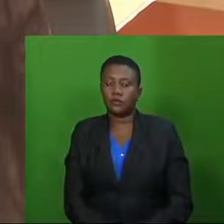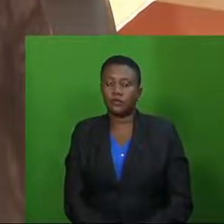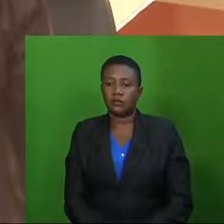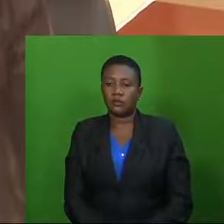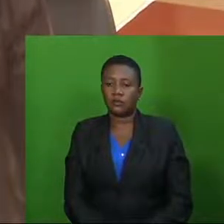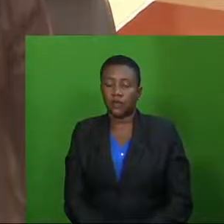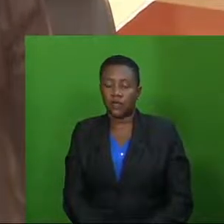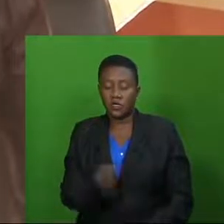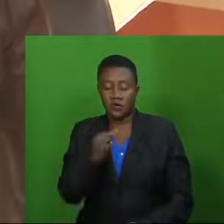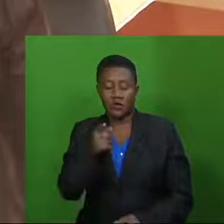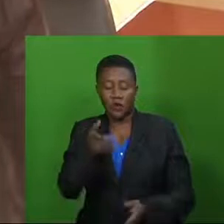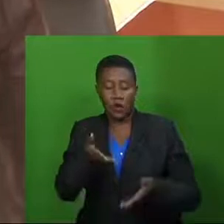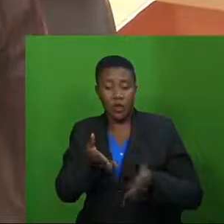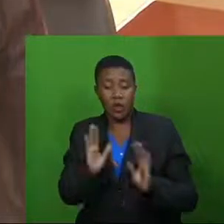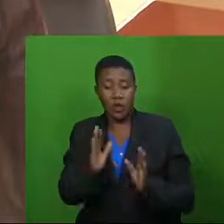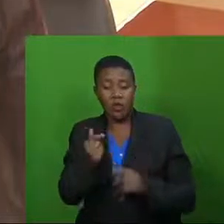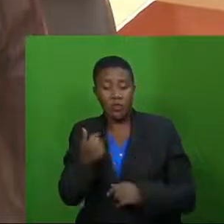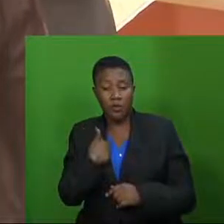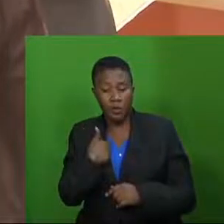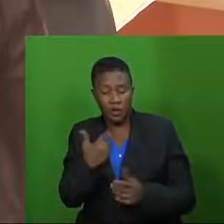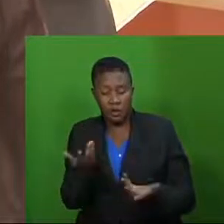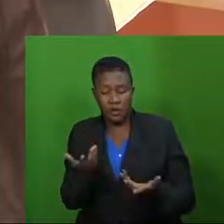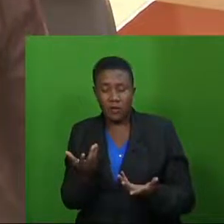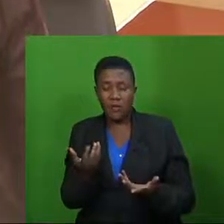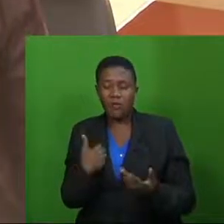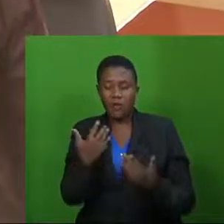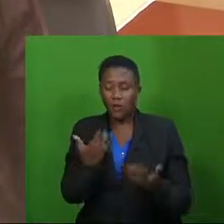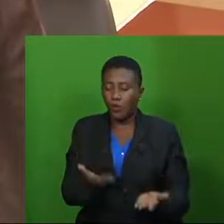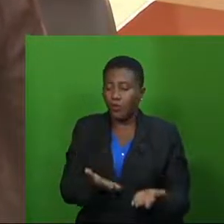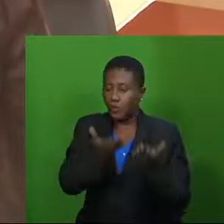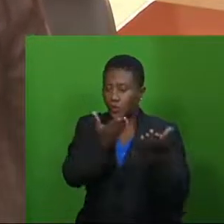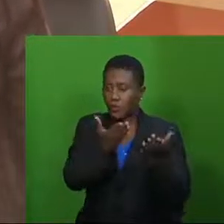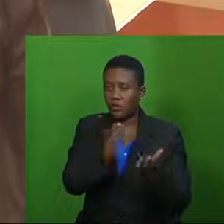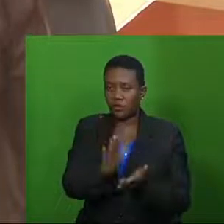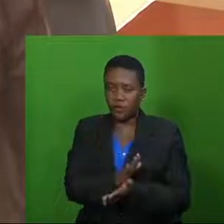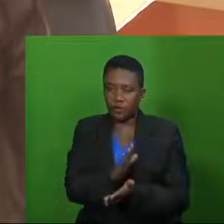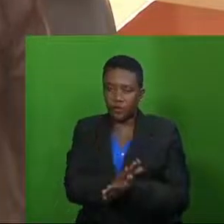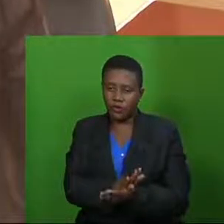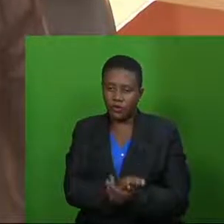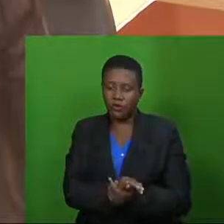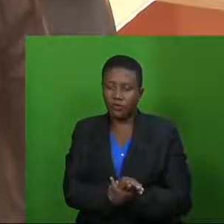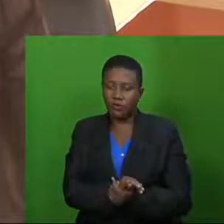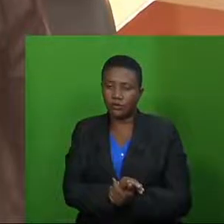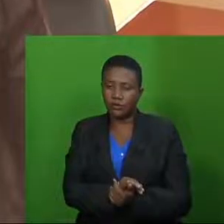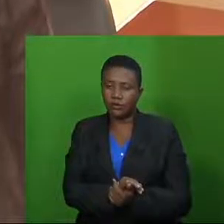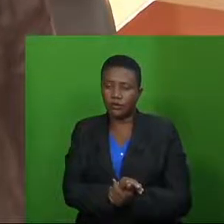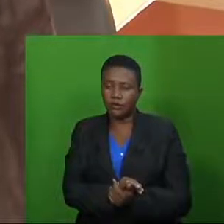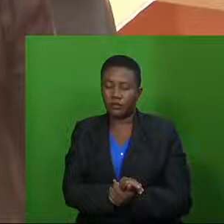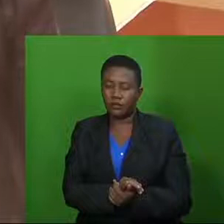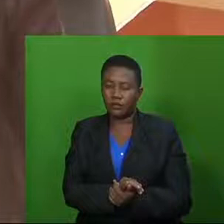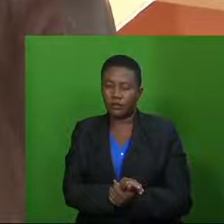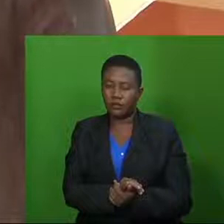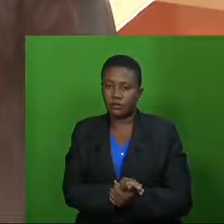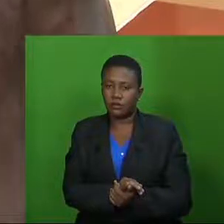If you permit me, I also accordingly present the paper on behalf of the Speaker.